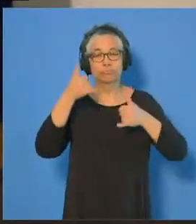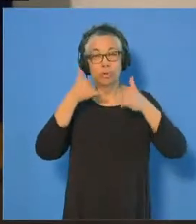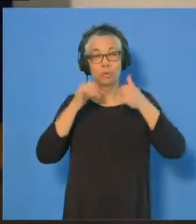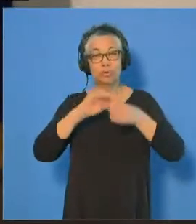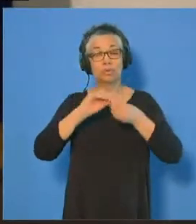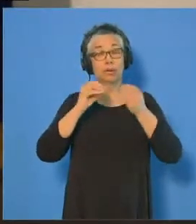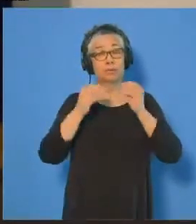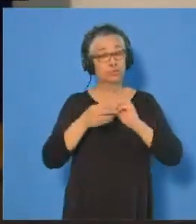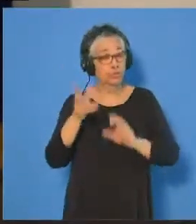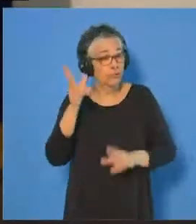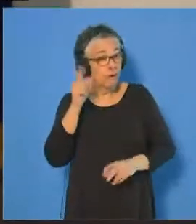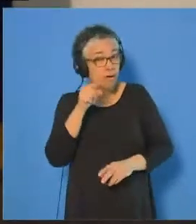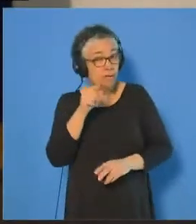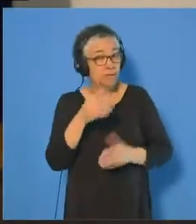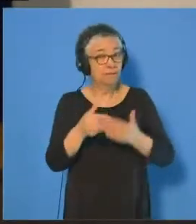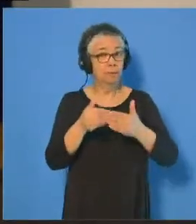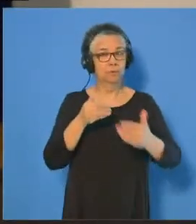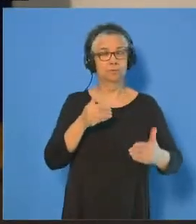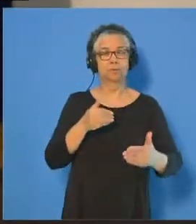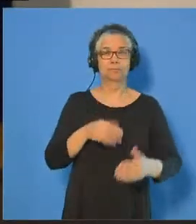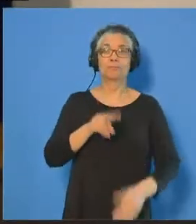numbers, which you've heard before,